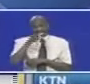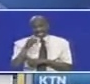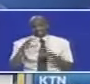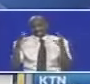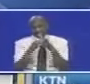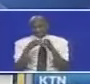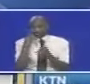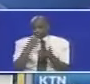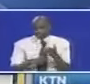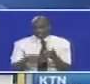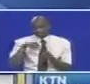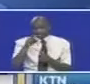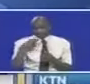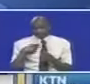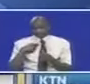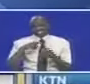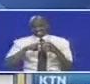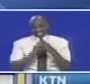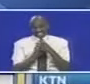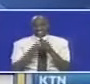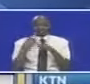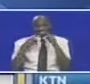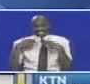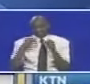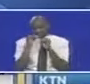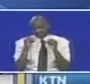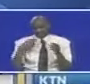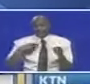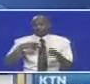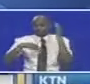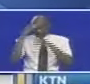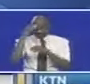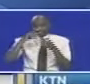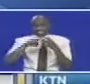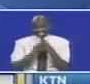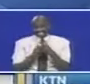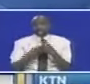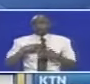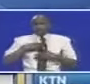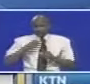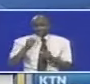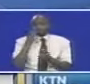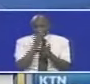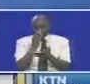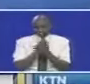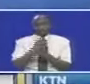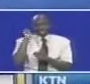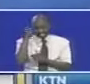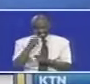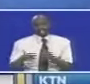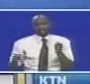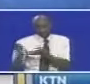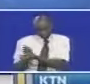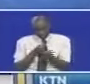Nduva was among the amateurs who played alongside professionals during the prom event. Today he is confident that a Kenyan golfer will this year